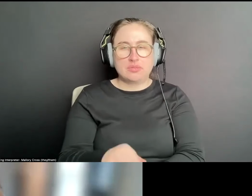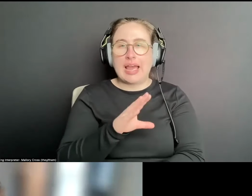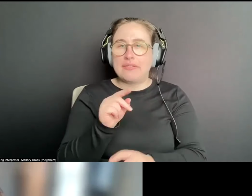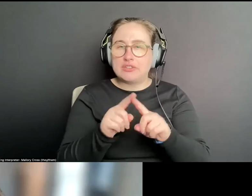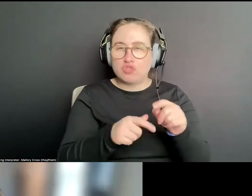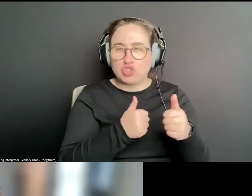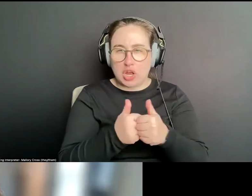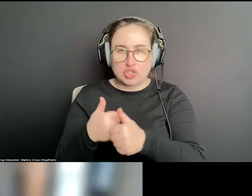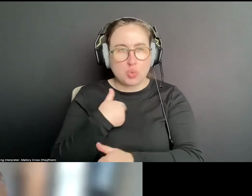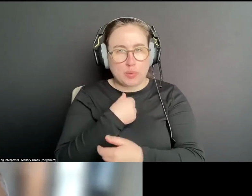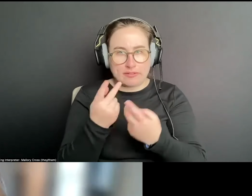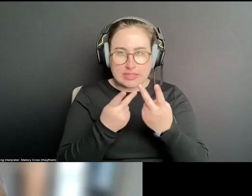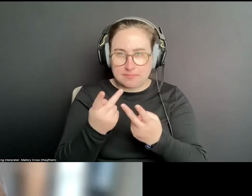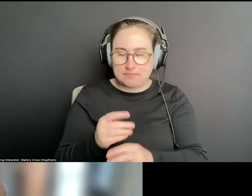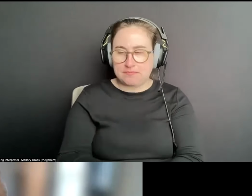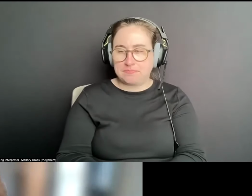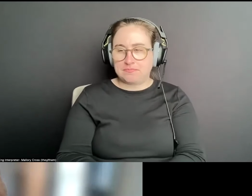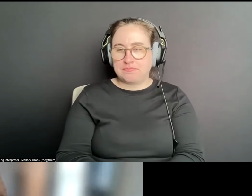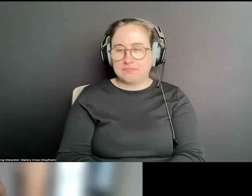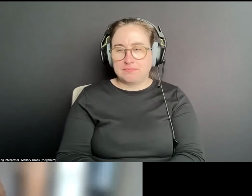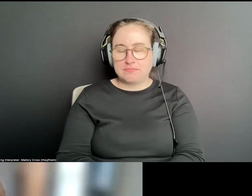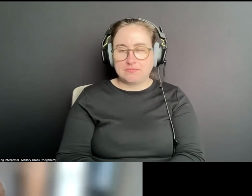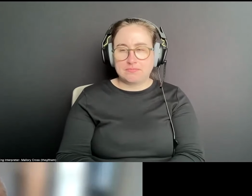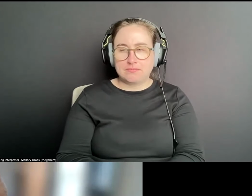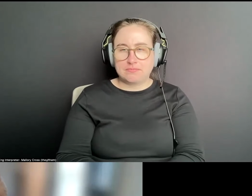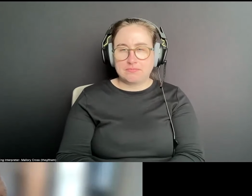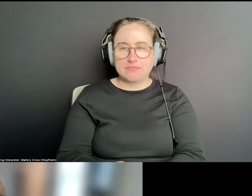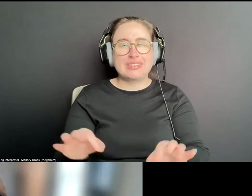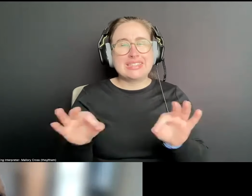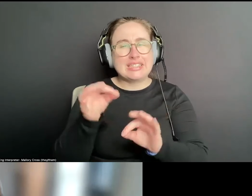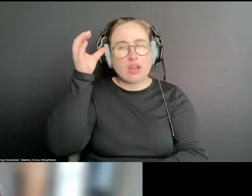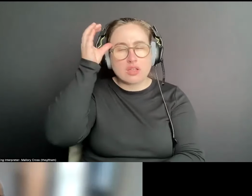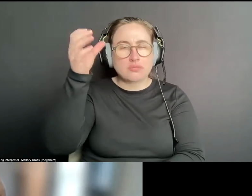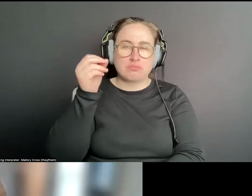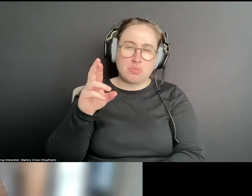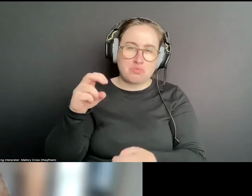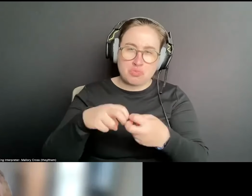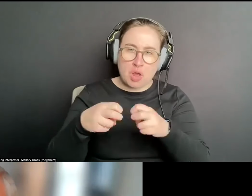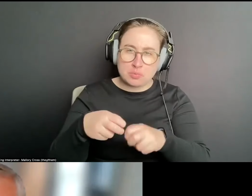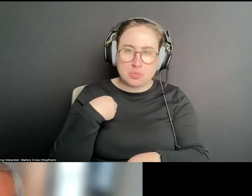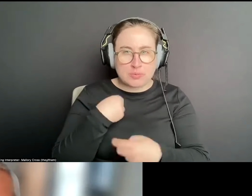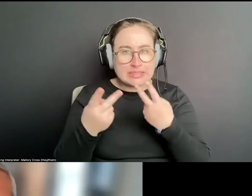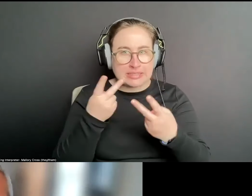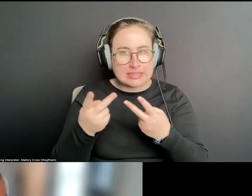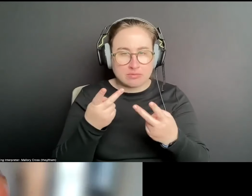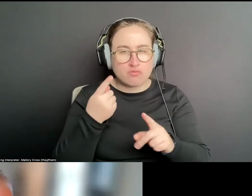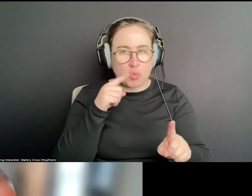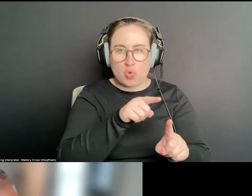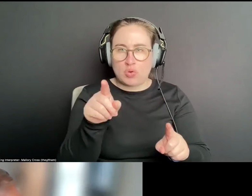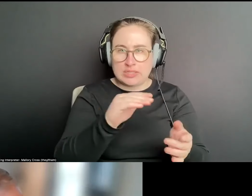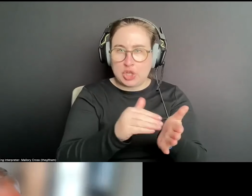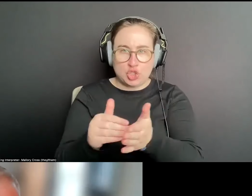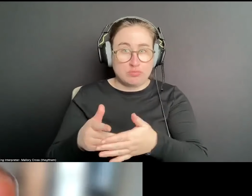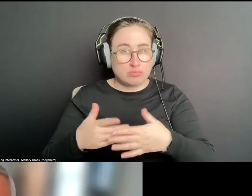that we face. One of the sort of the key concepts or problems that often faces these centers is that